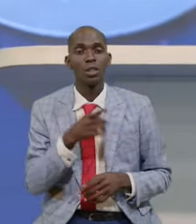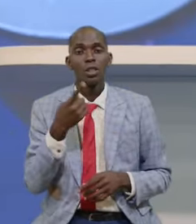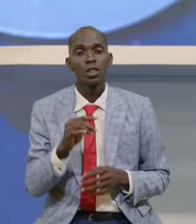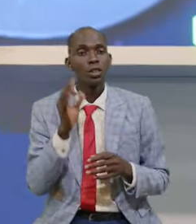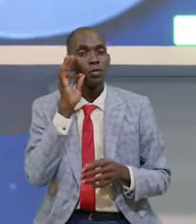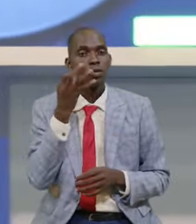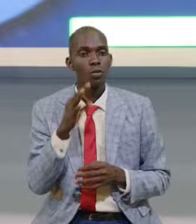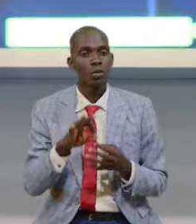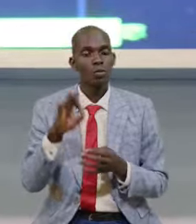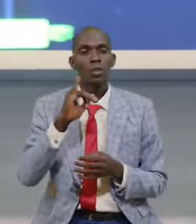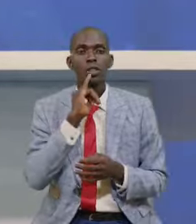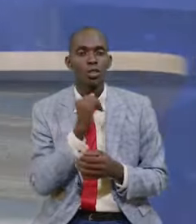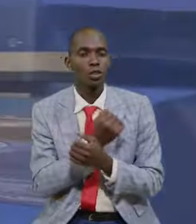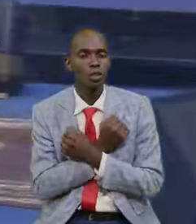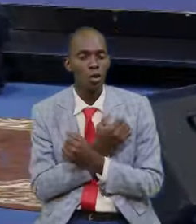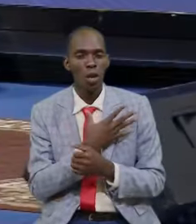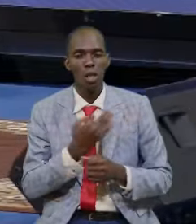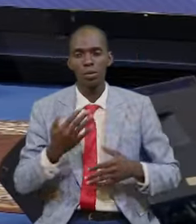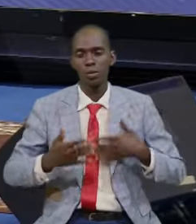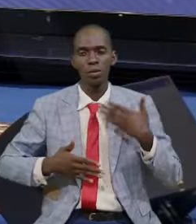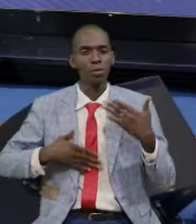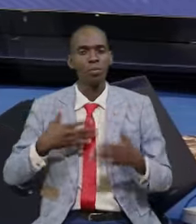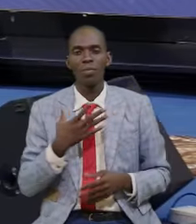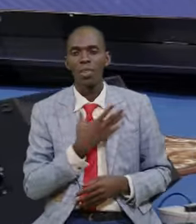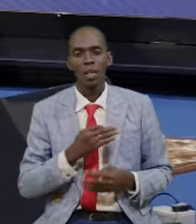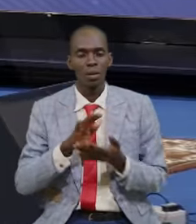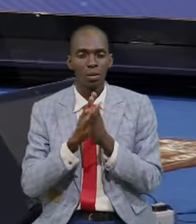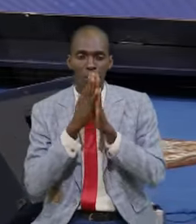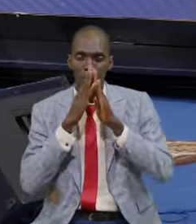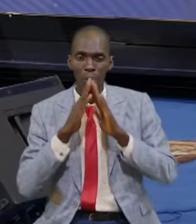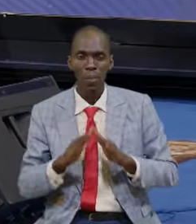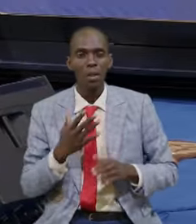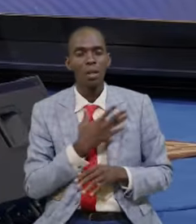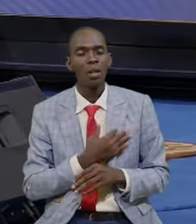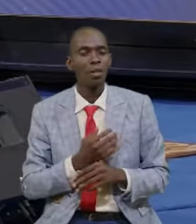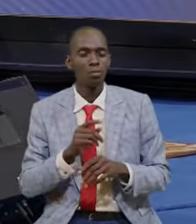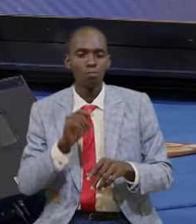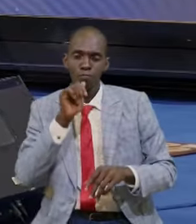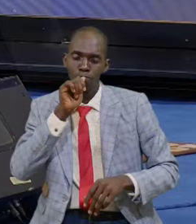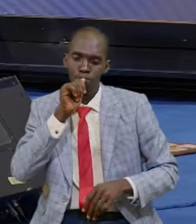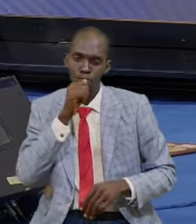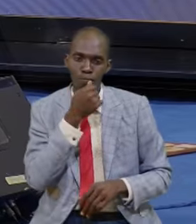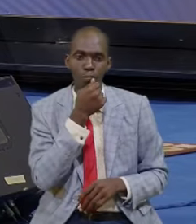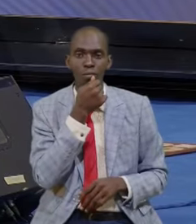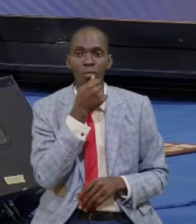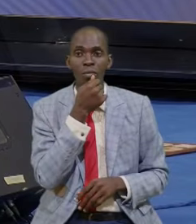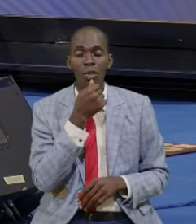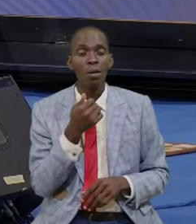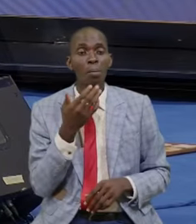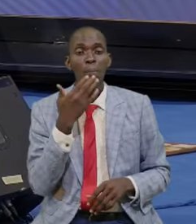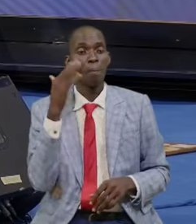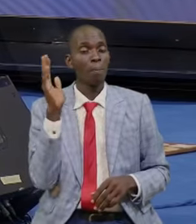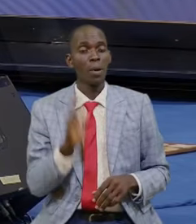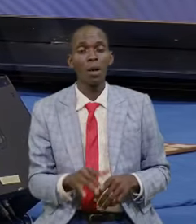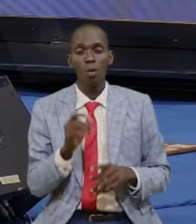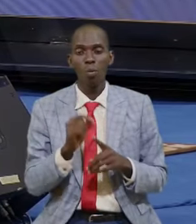is love and joy and peace and long suffering. Bad words will not come